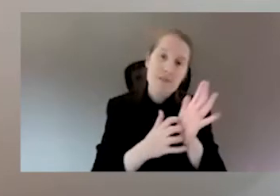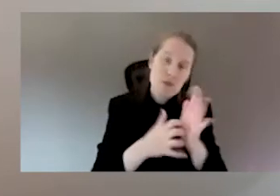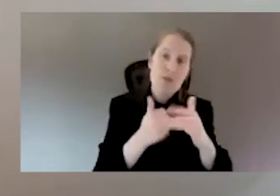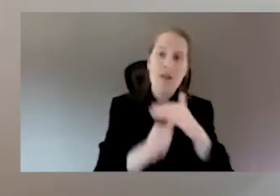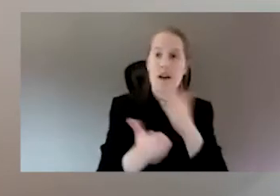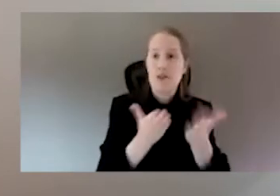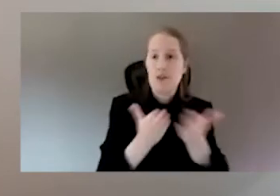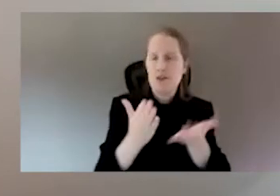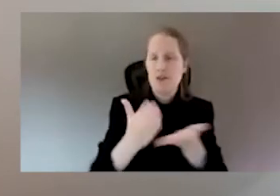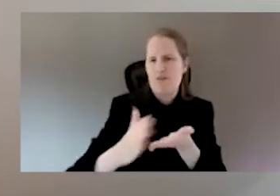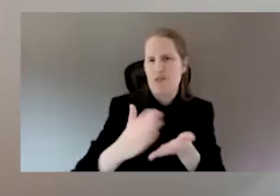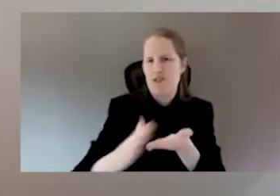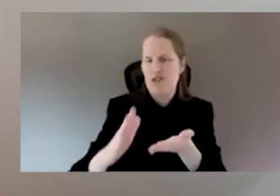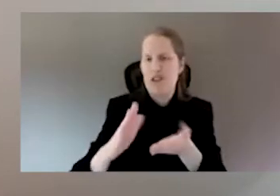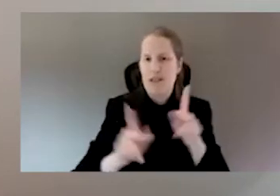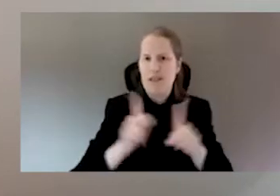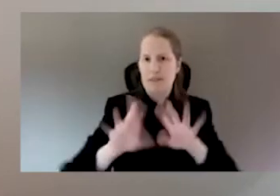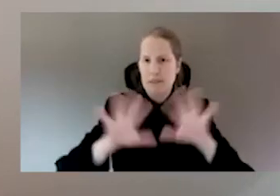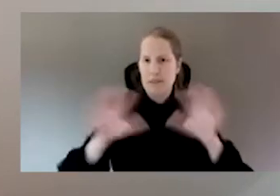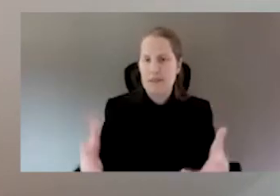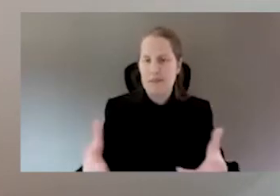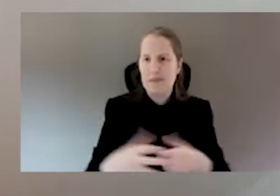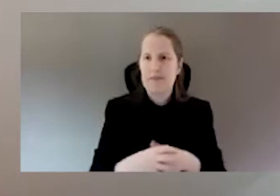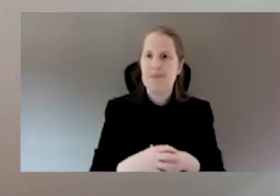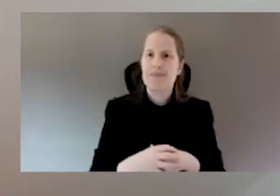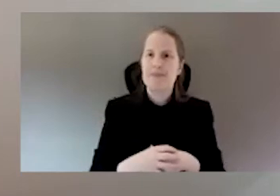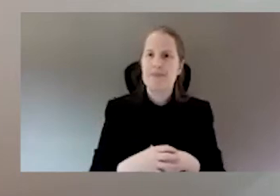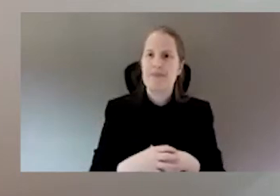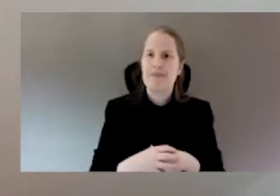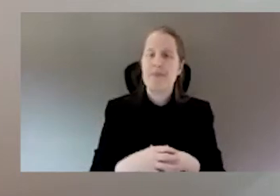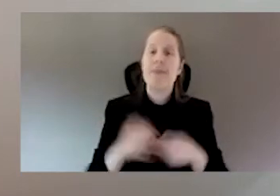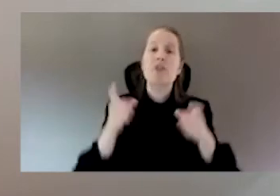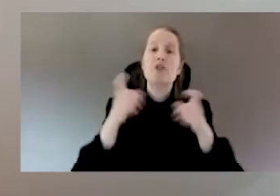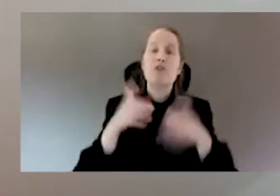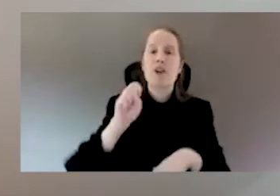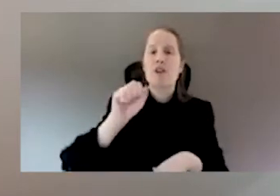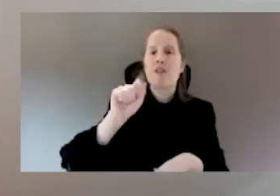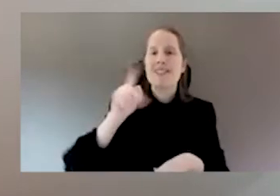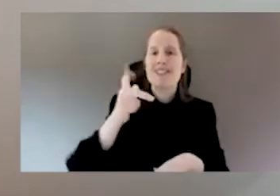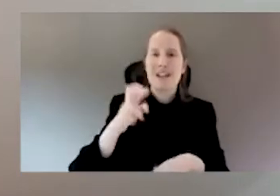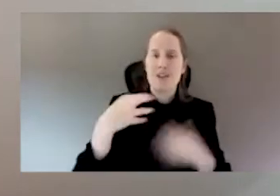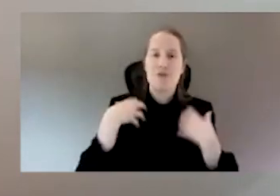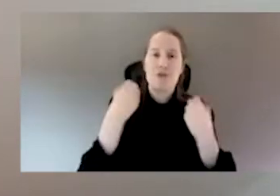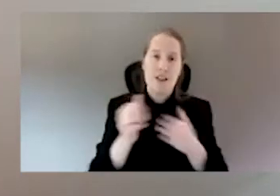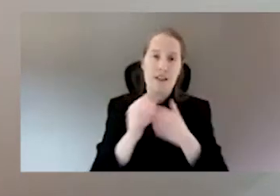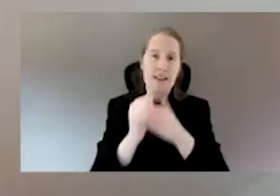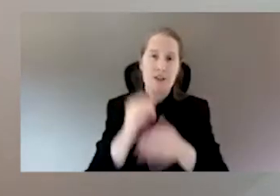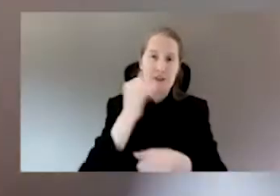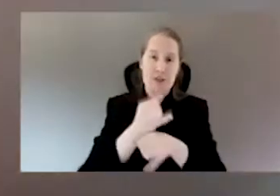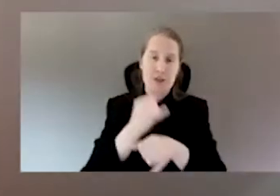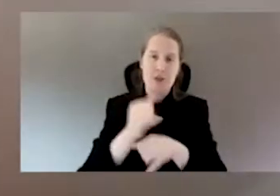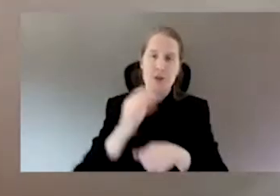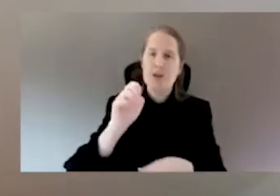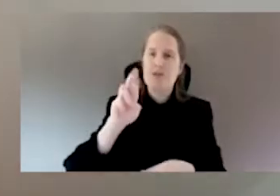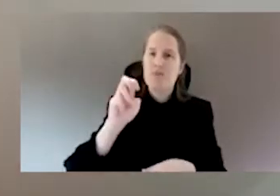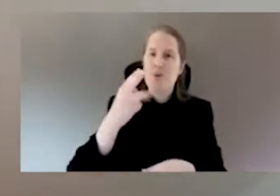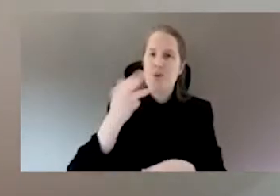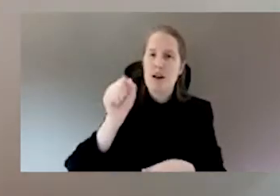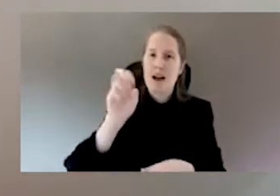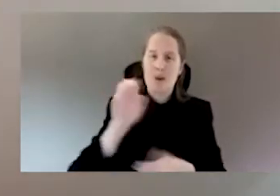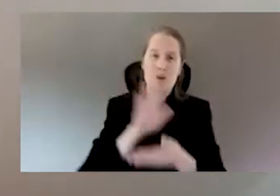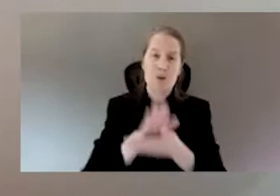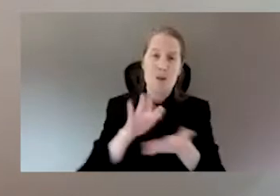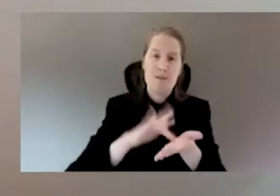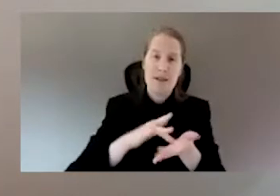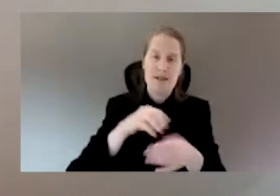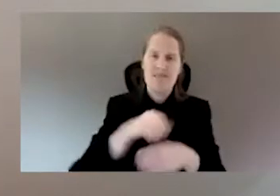marginalized populations. He is director of the Satcher Health Leadership Institute at the Morehouse School of Medicine in Atlanta,